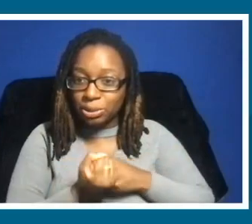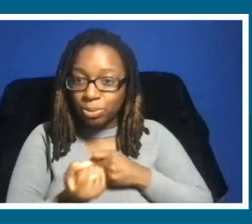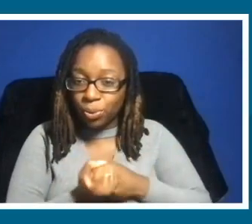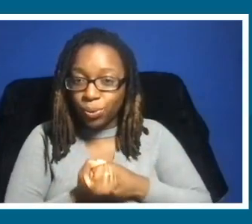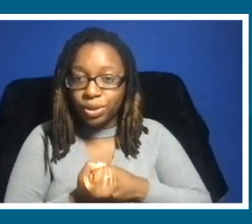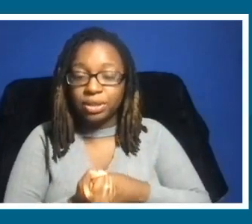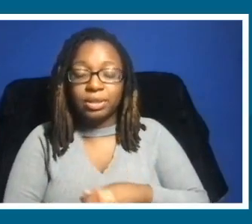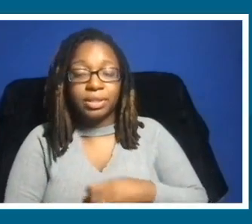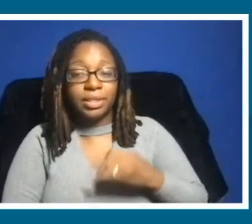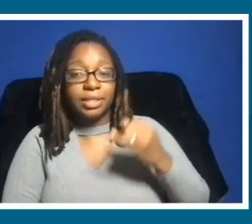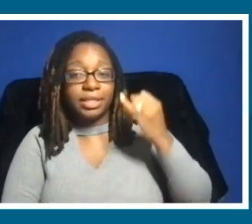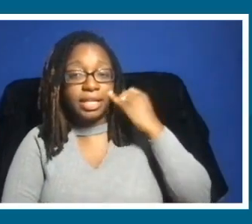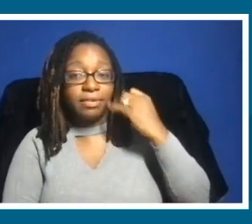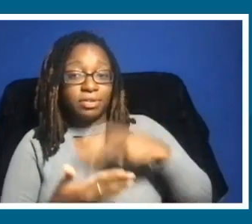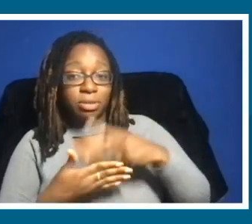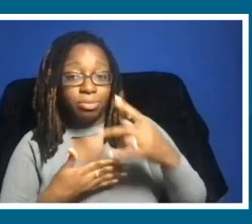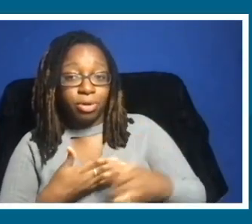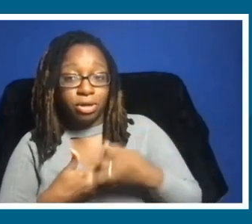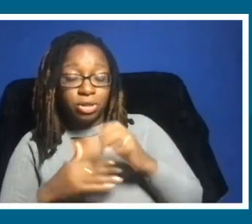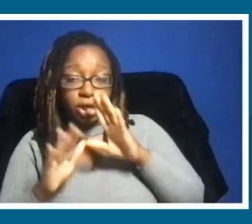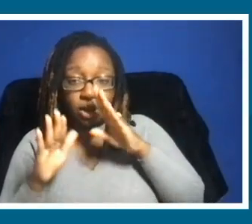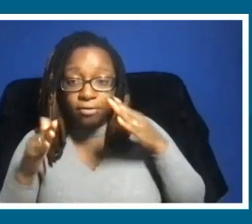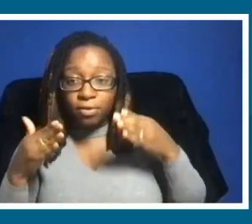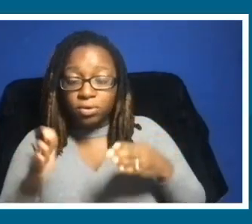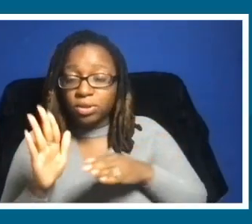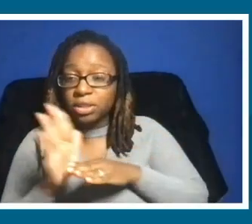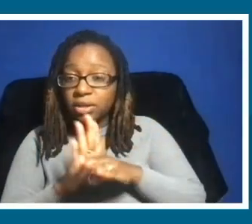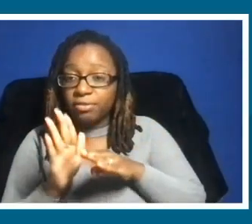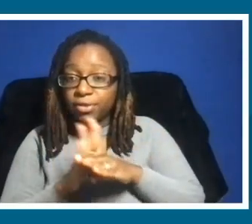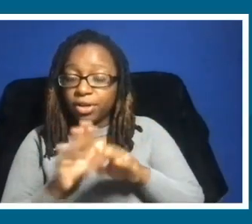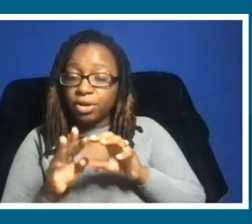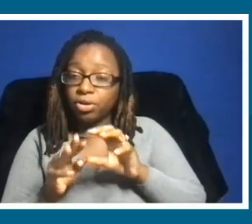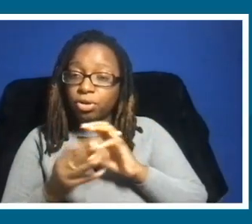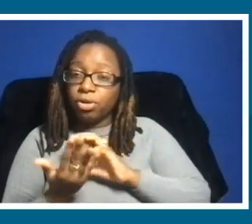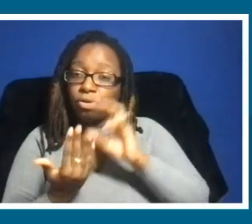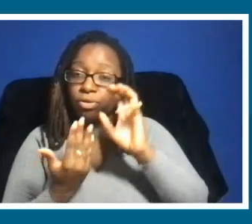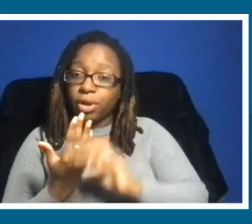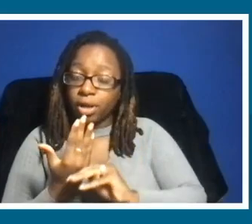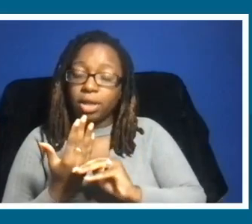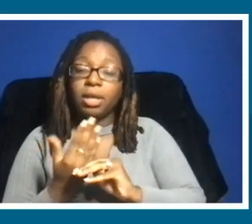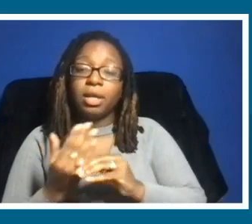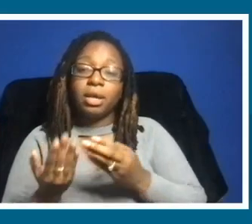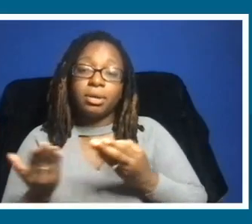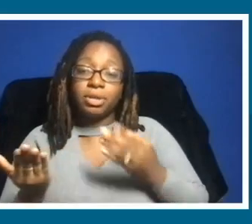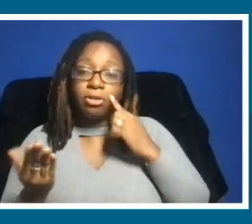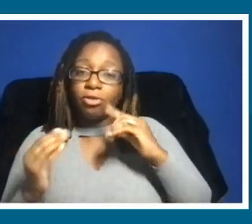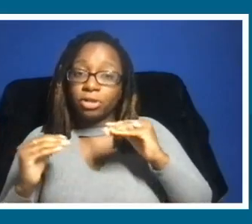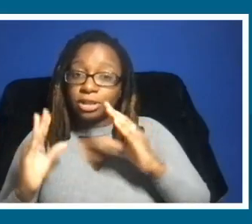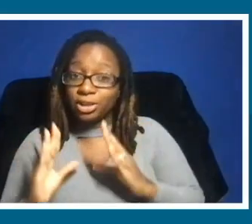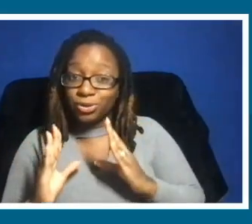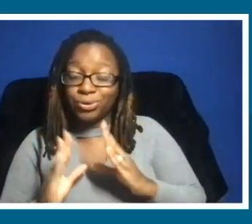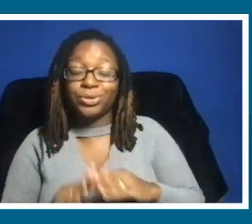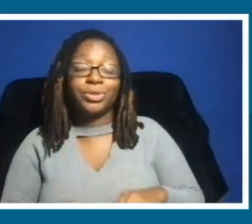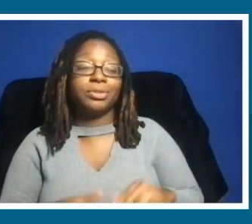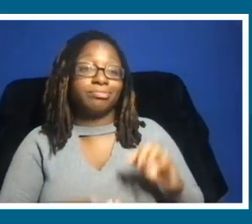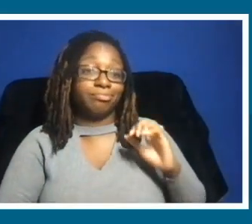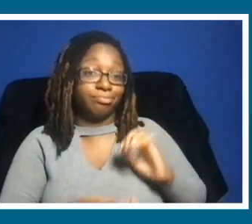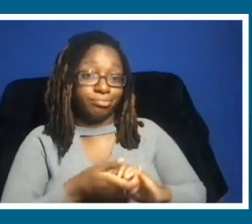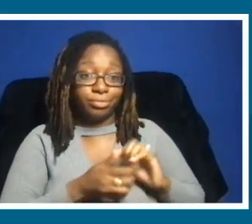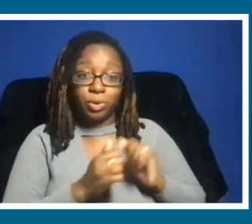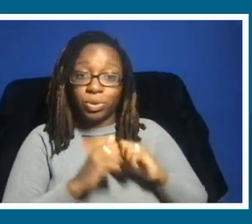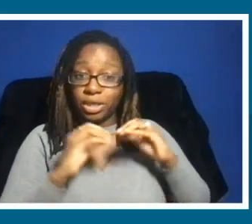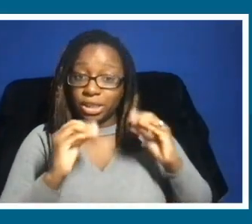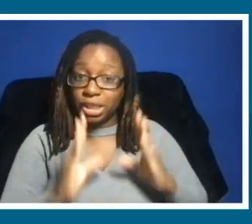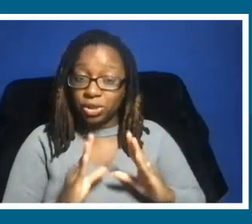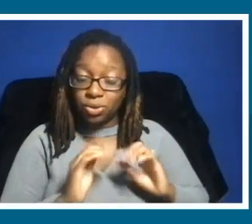a project that focuses on developing curriculum materials for teachers, whether it's working in partnership with teachers on the development of